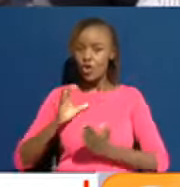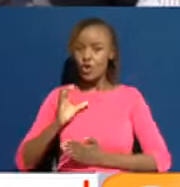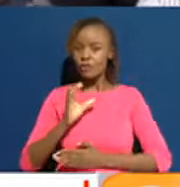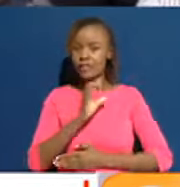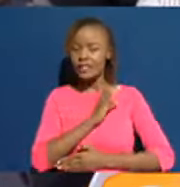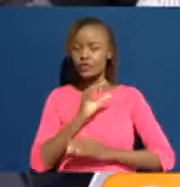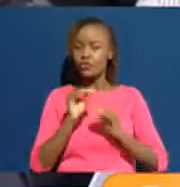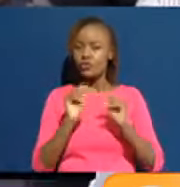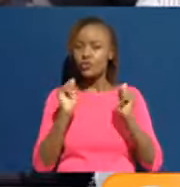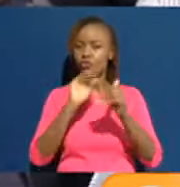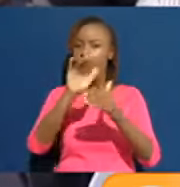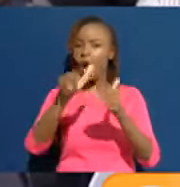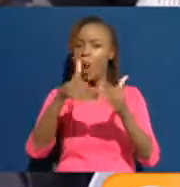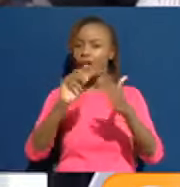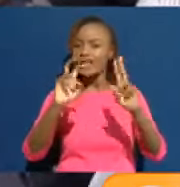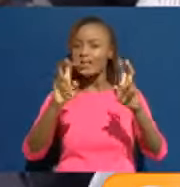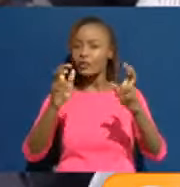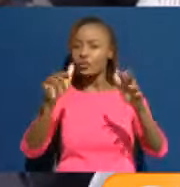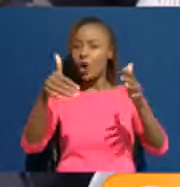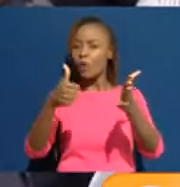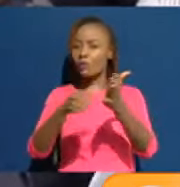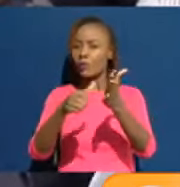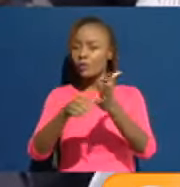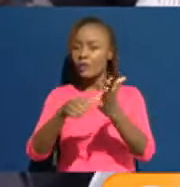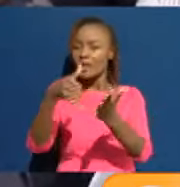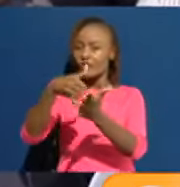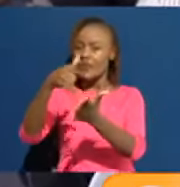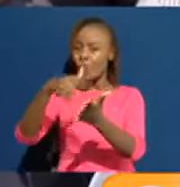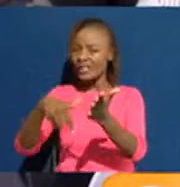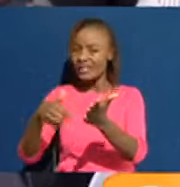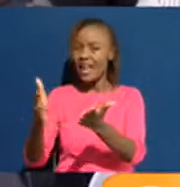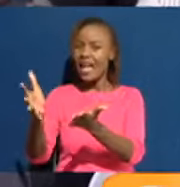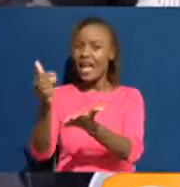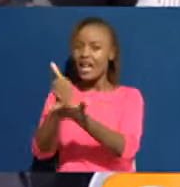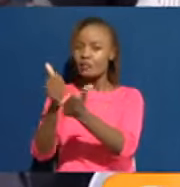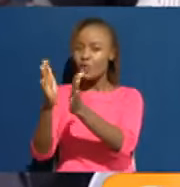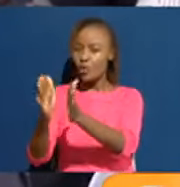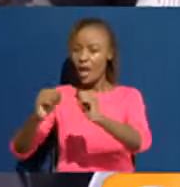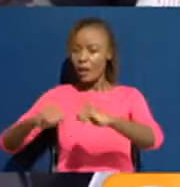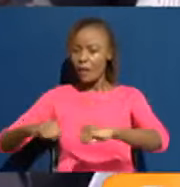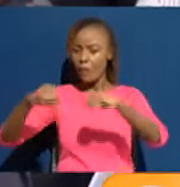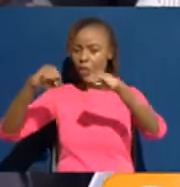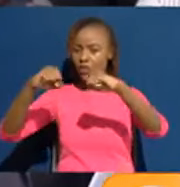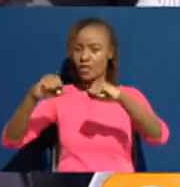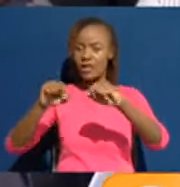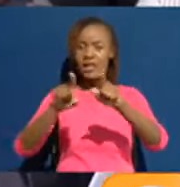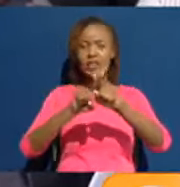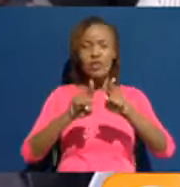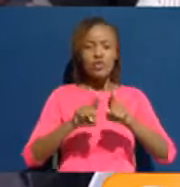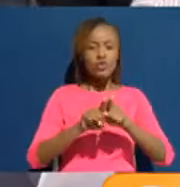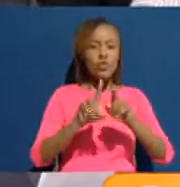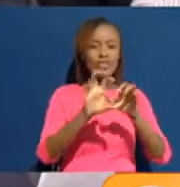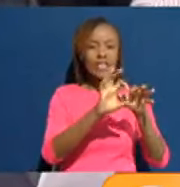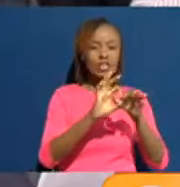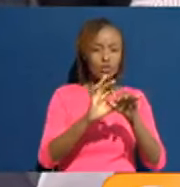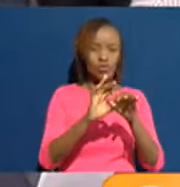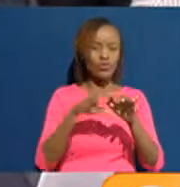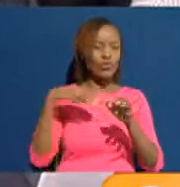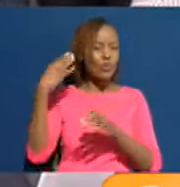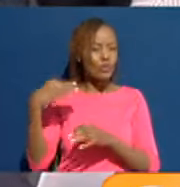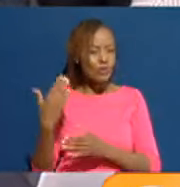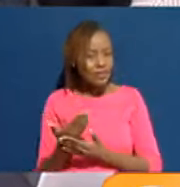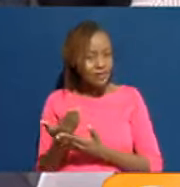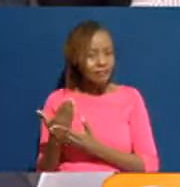issues which exist between the employer and the union from time to time. Kenya